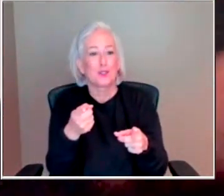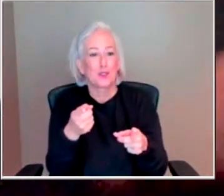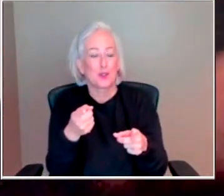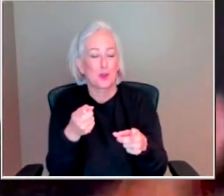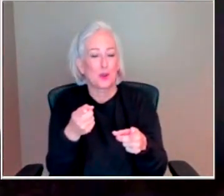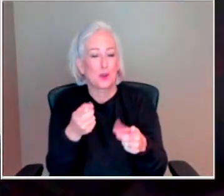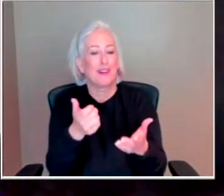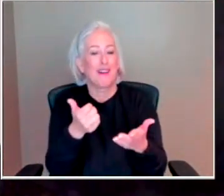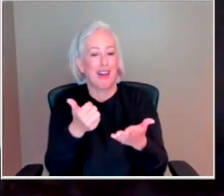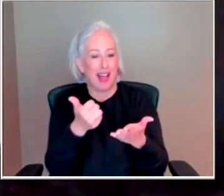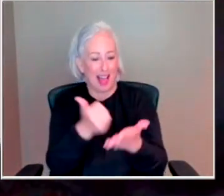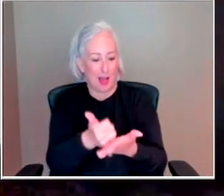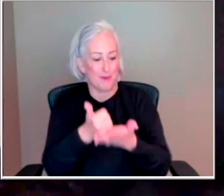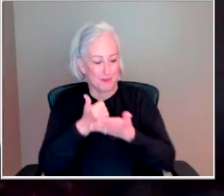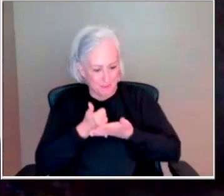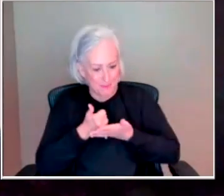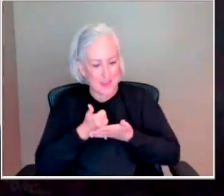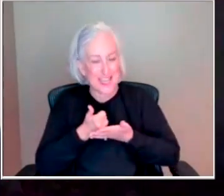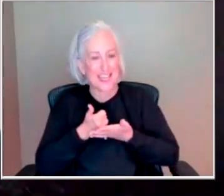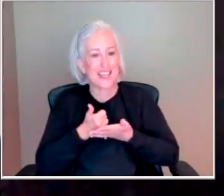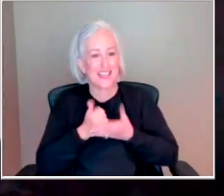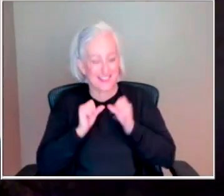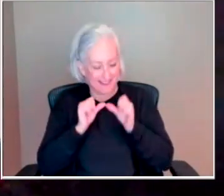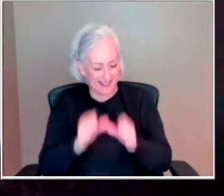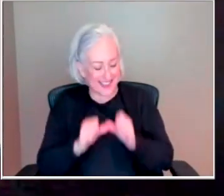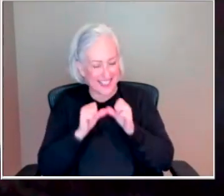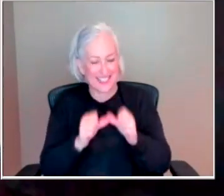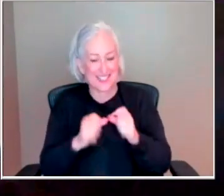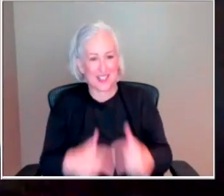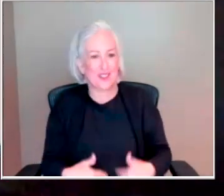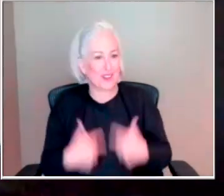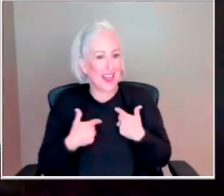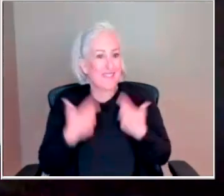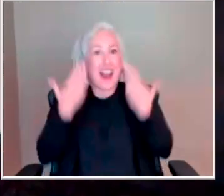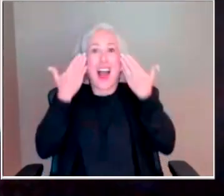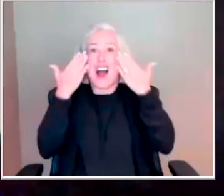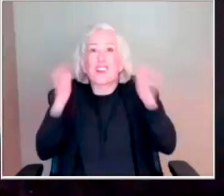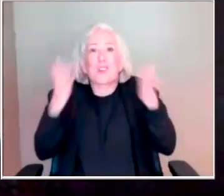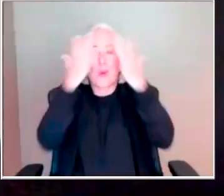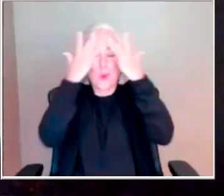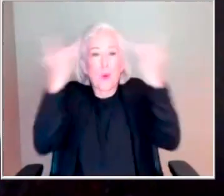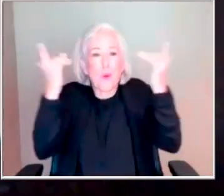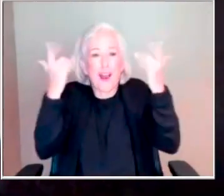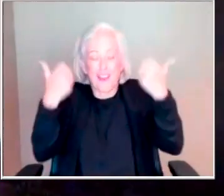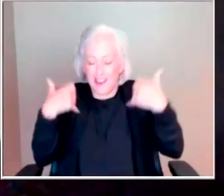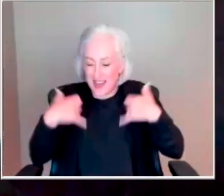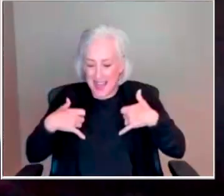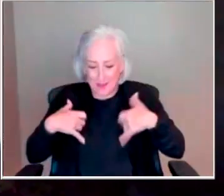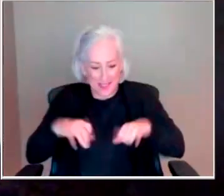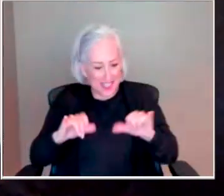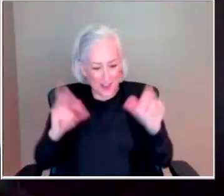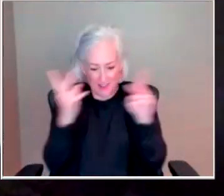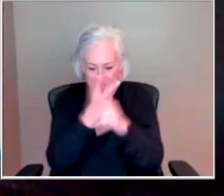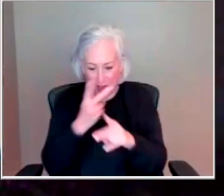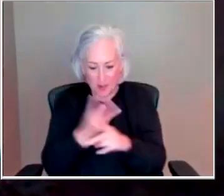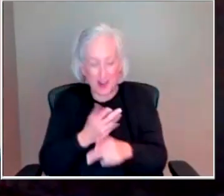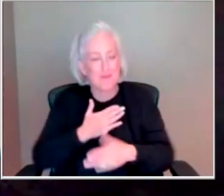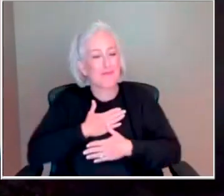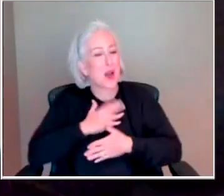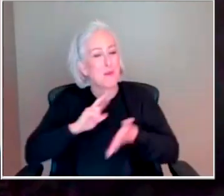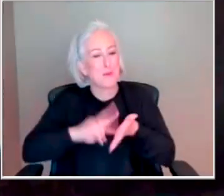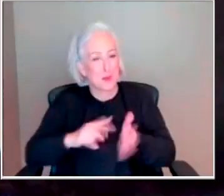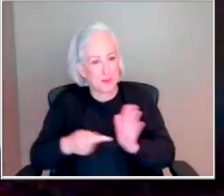to keep me going. I don't know why. I'm still trying to figure out what my purpose is, but I'm